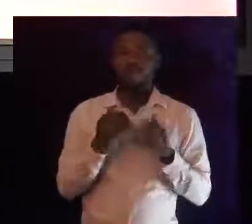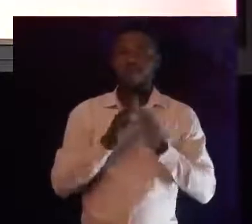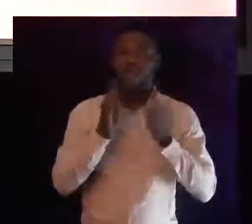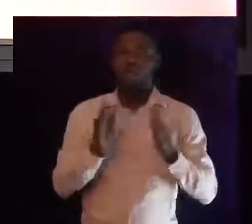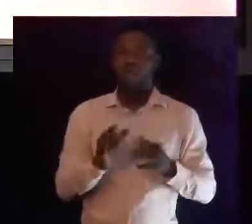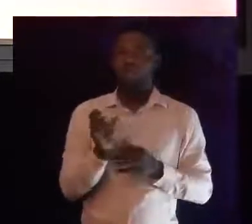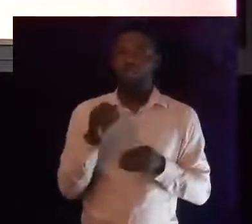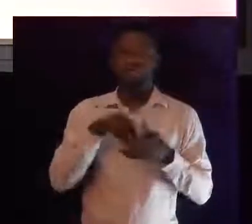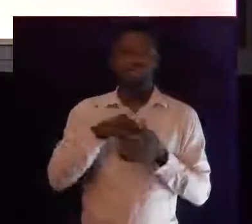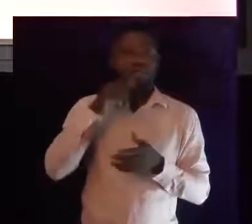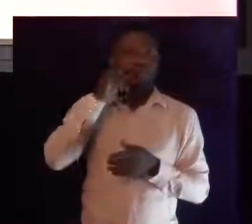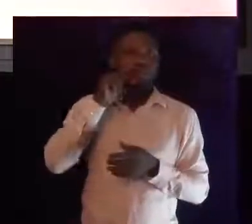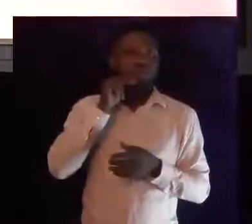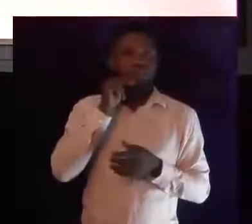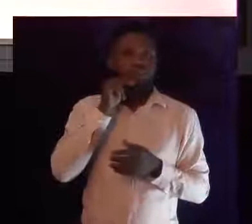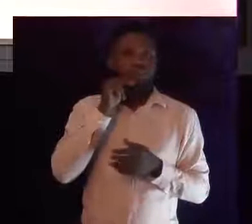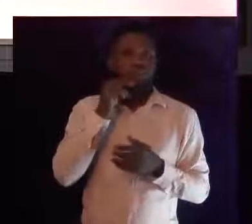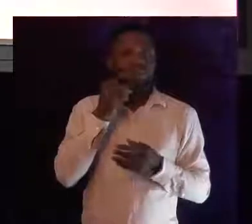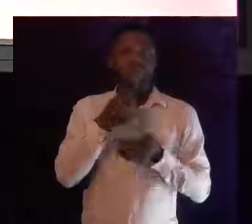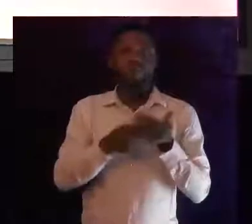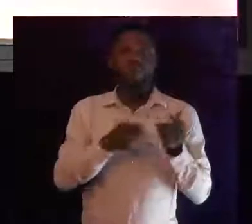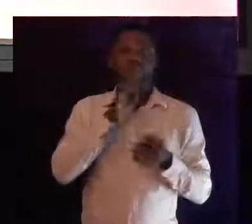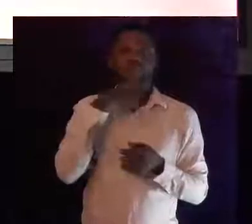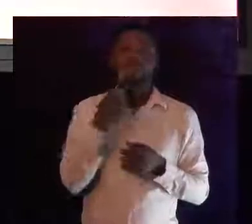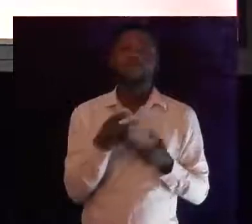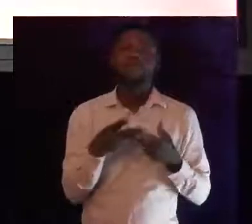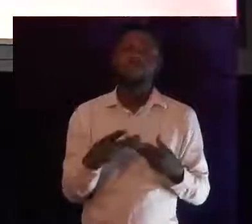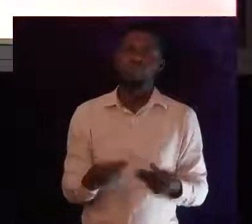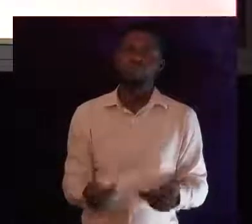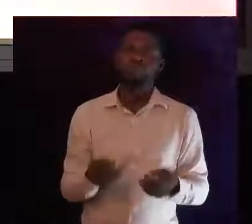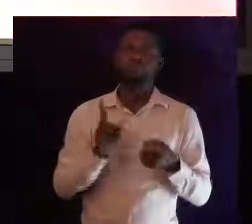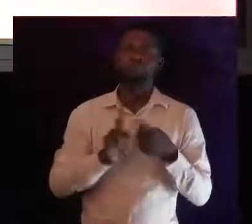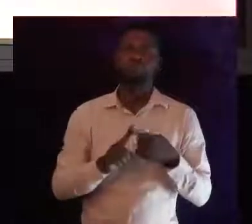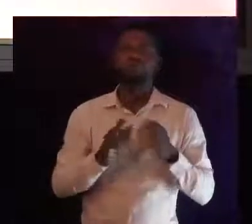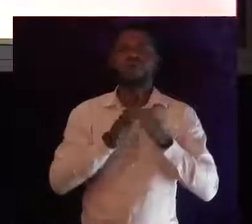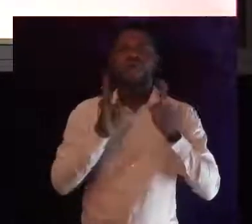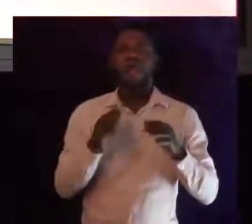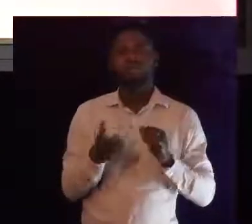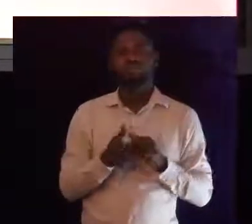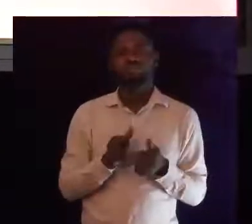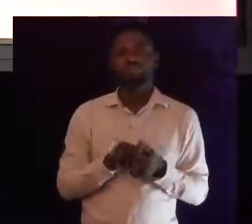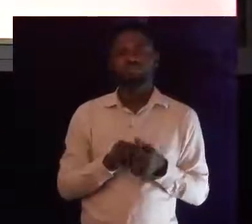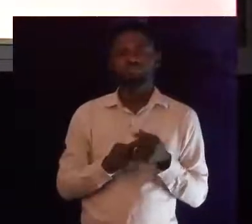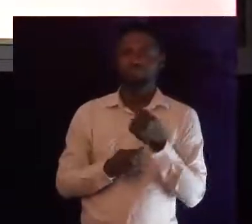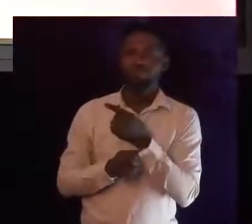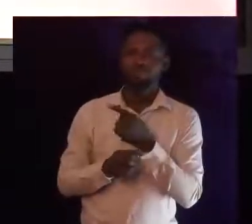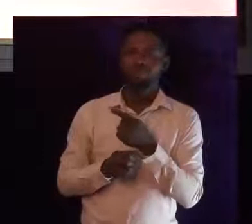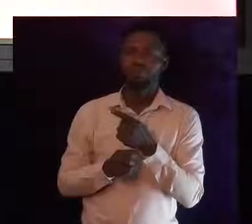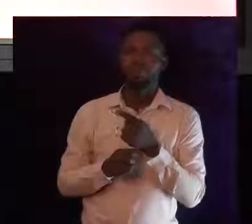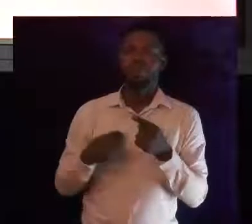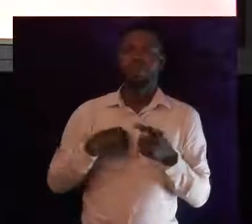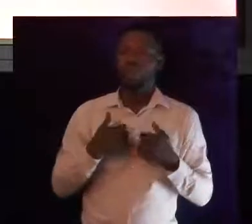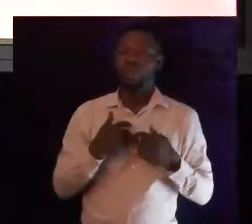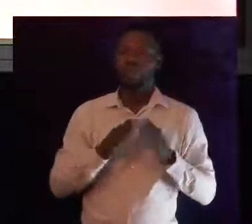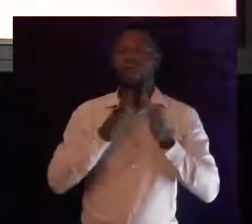not own houses in Nigeria. Then what are the solutions to housing shortages? We